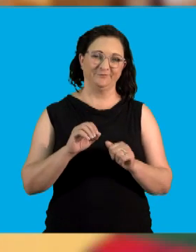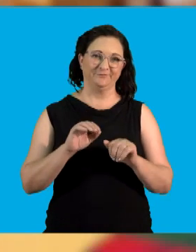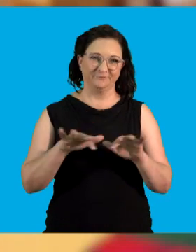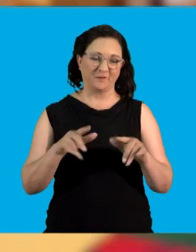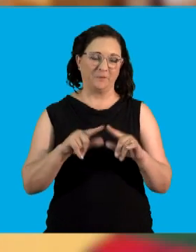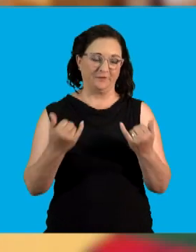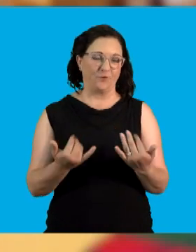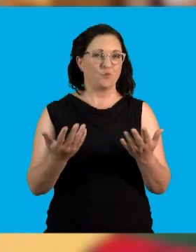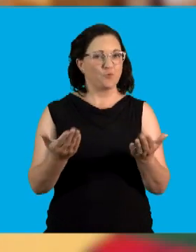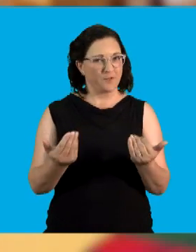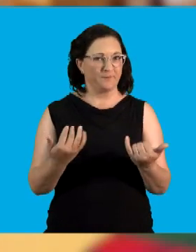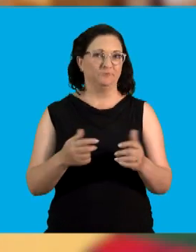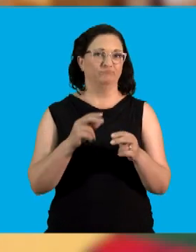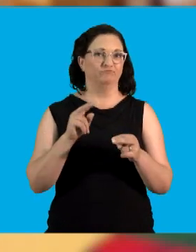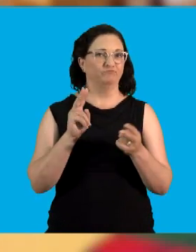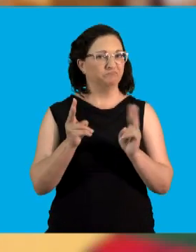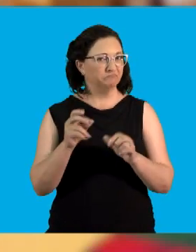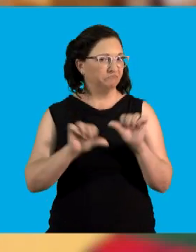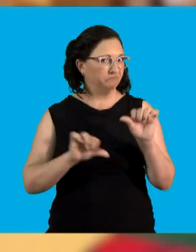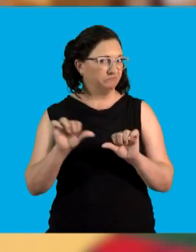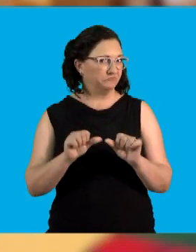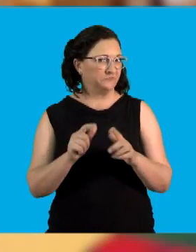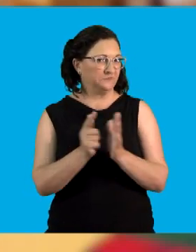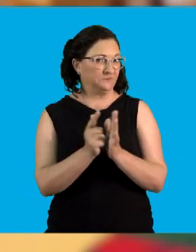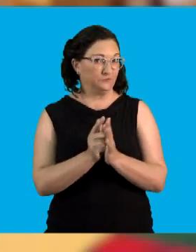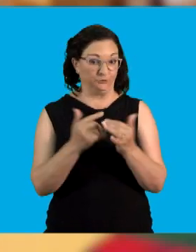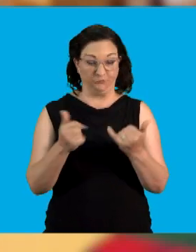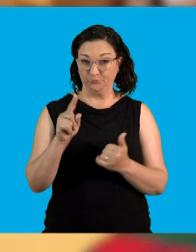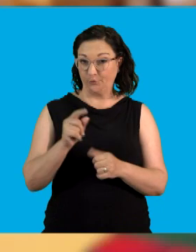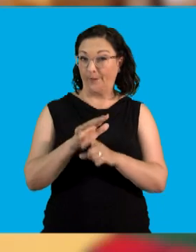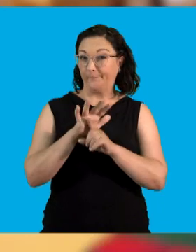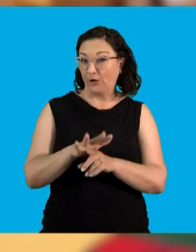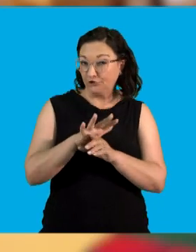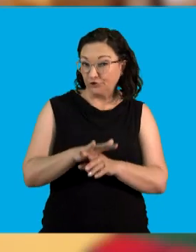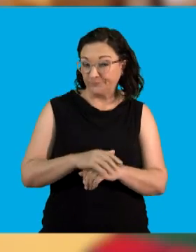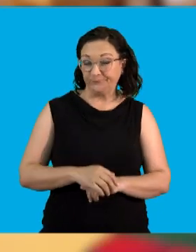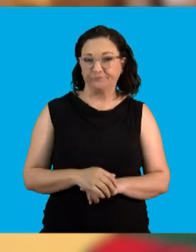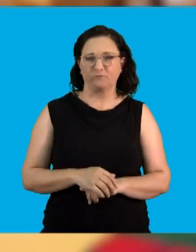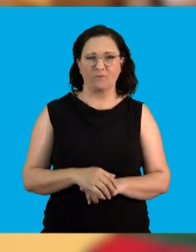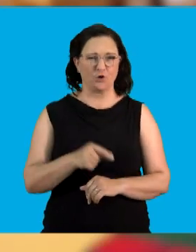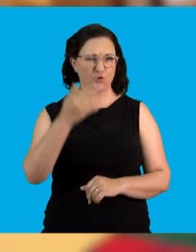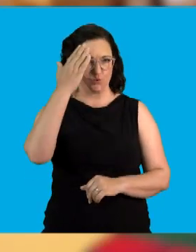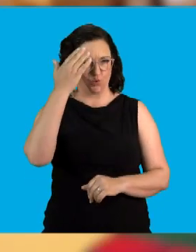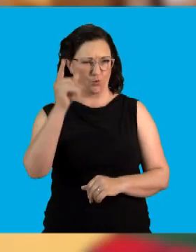Hello learners and welcome to your Natural Sciences lesson. So today we're dealing with pressure. But did you know that